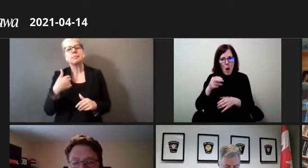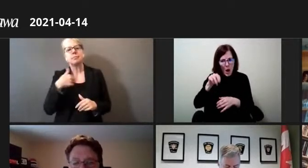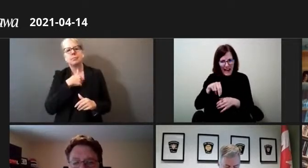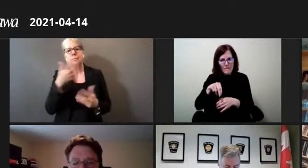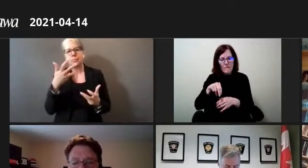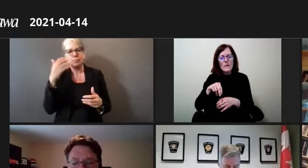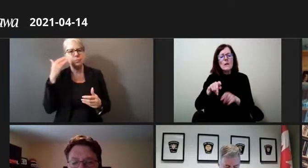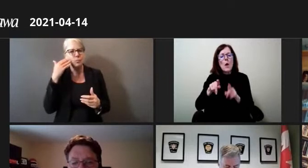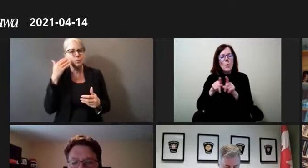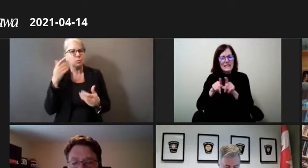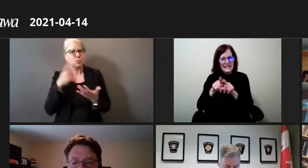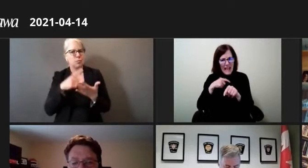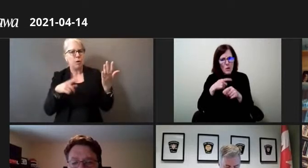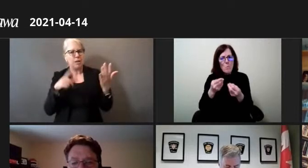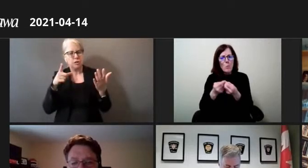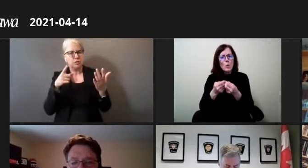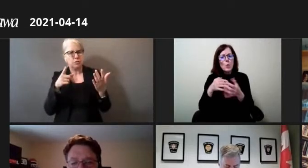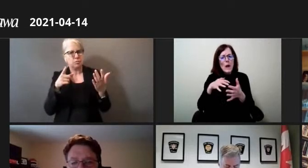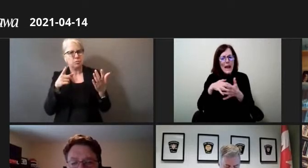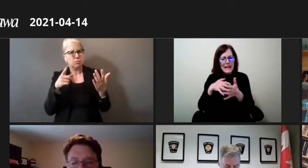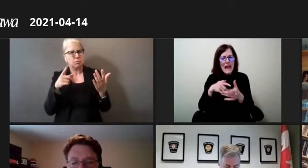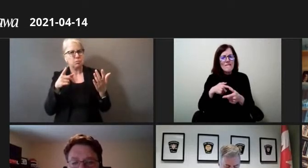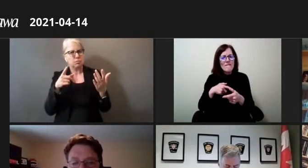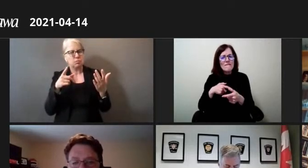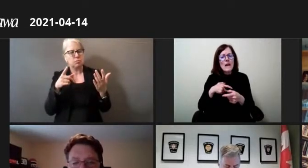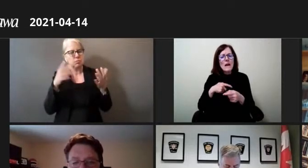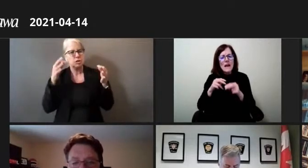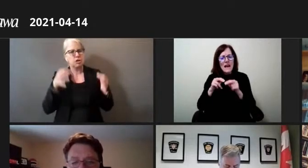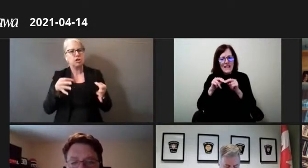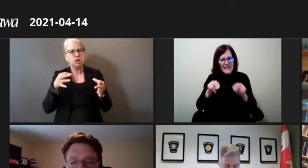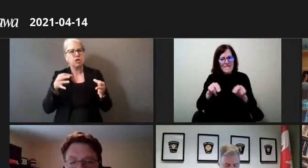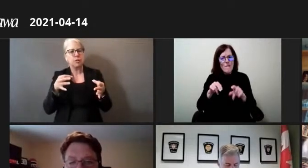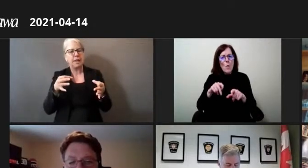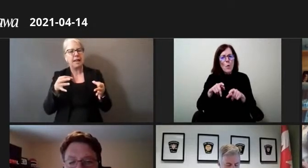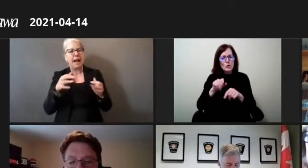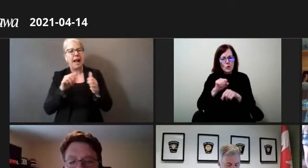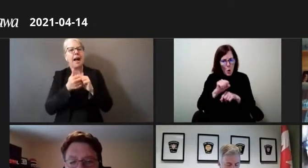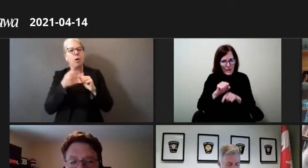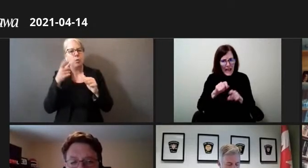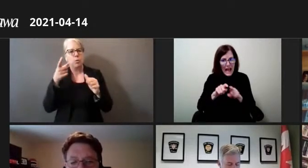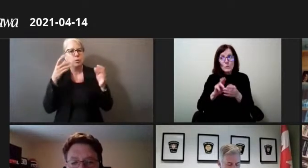what, in fact, do you use to determine